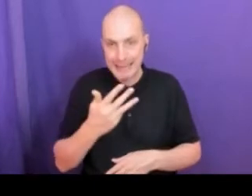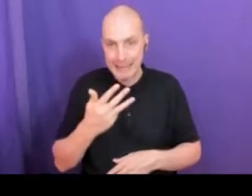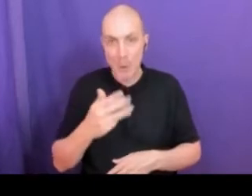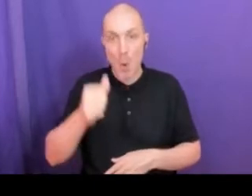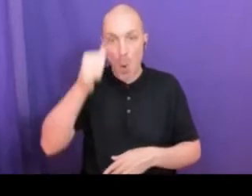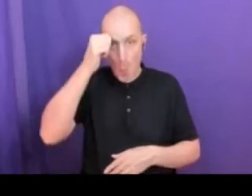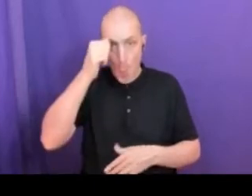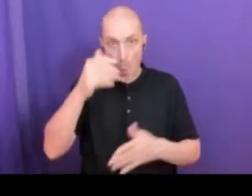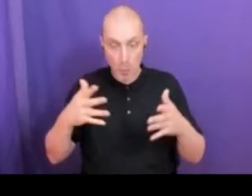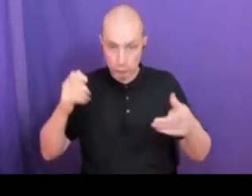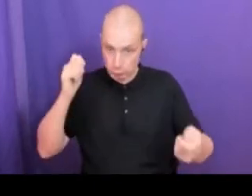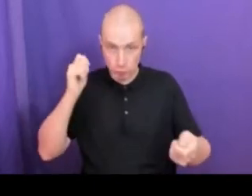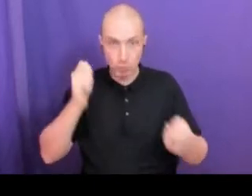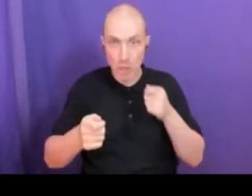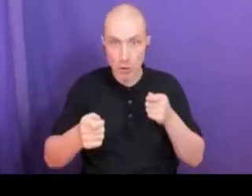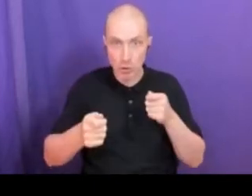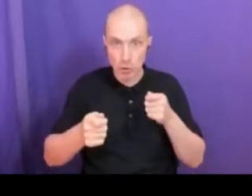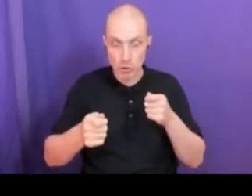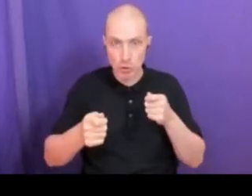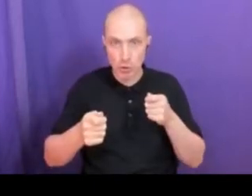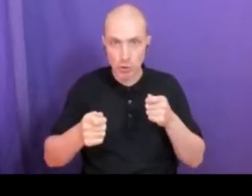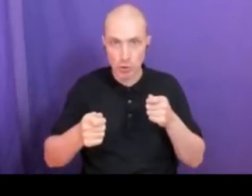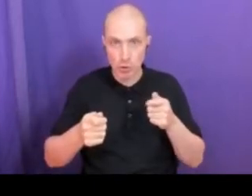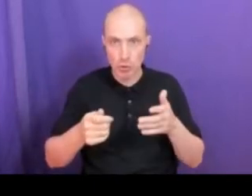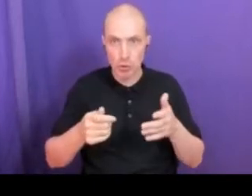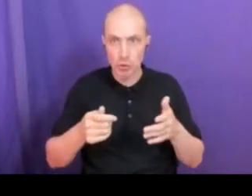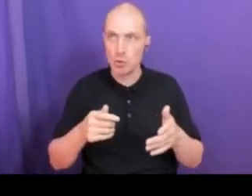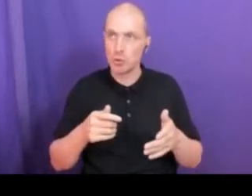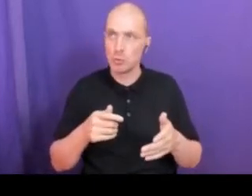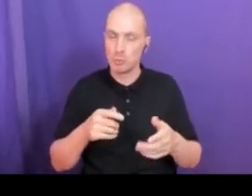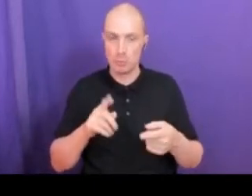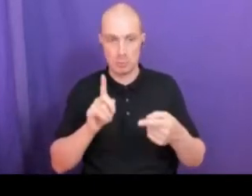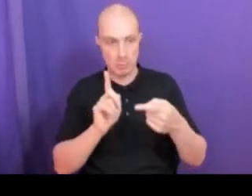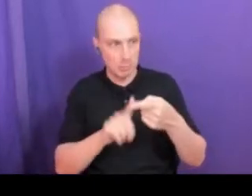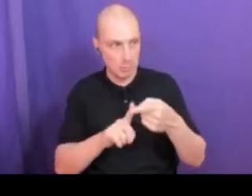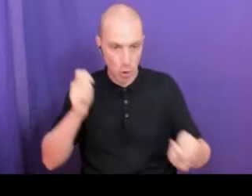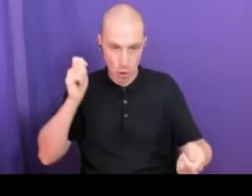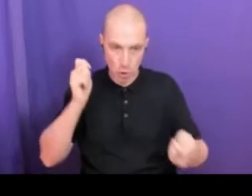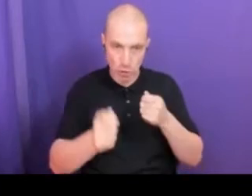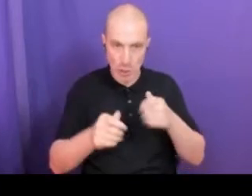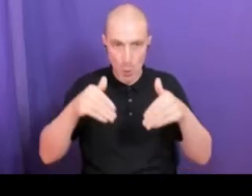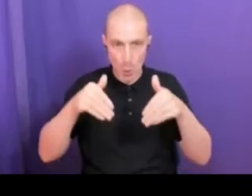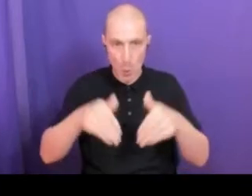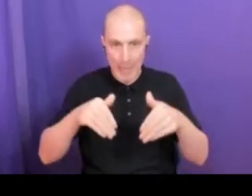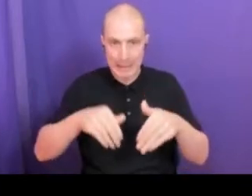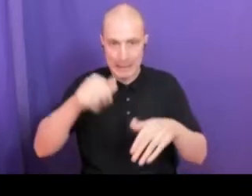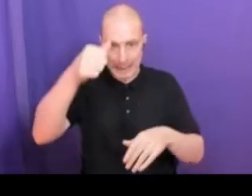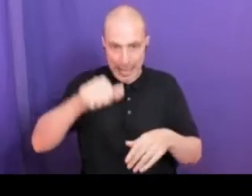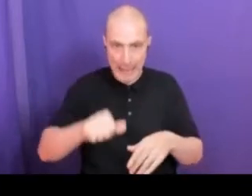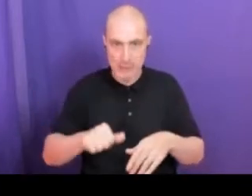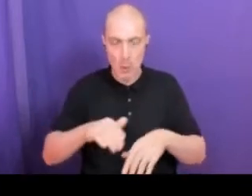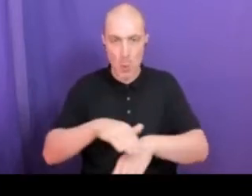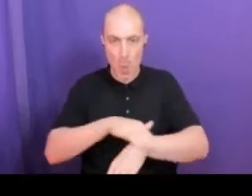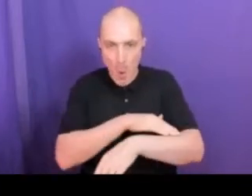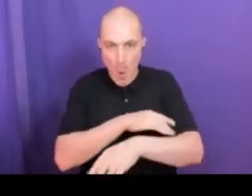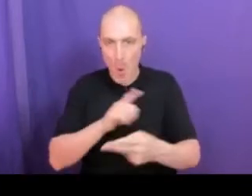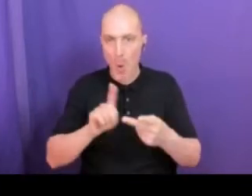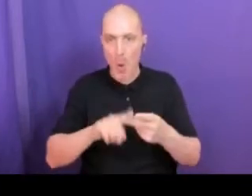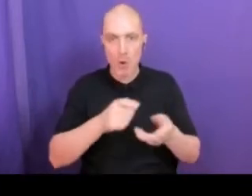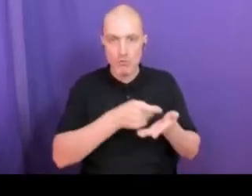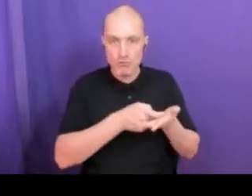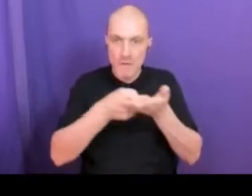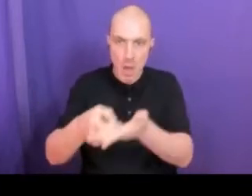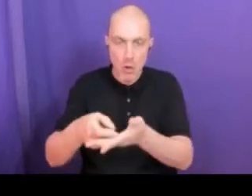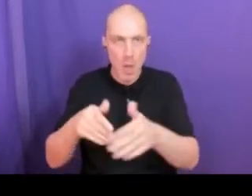Probably waiting times will have increased, referral rates will have increased. All of these things will have been affected by the pandemic and by